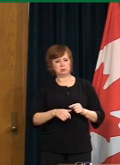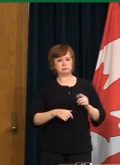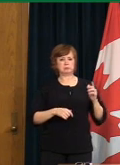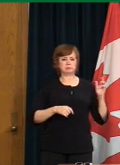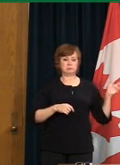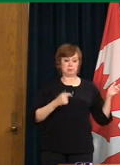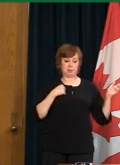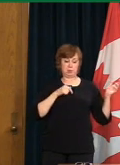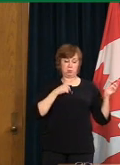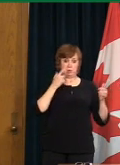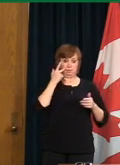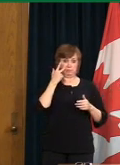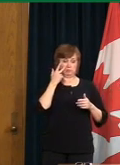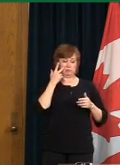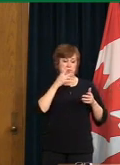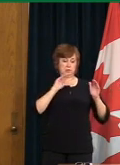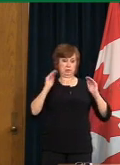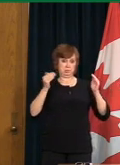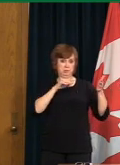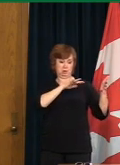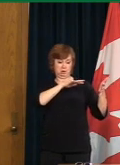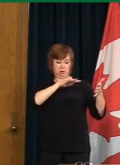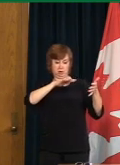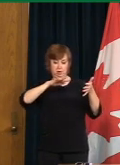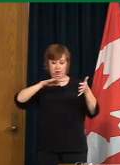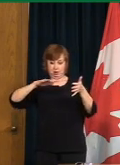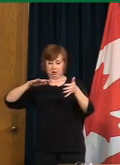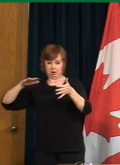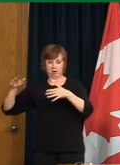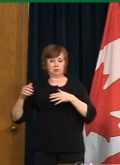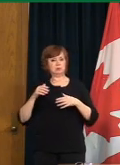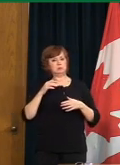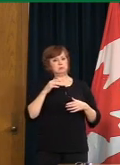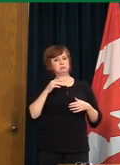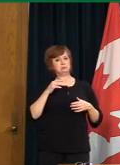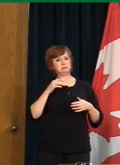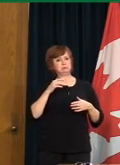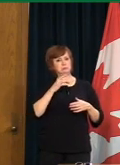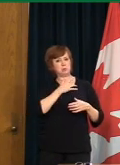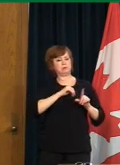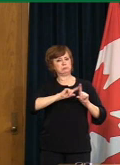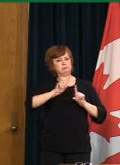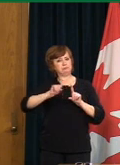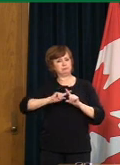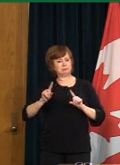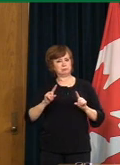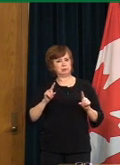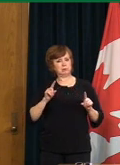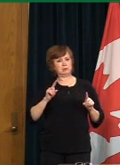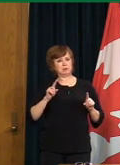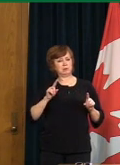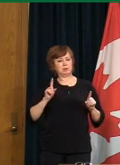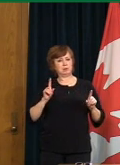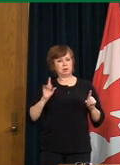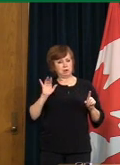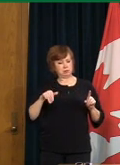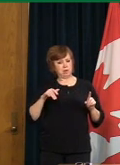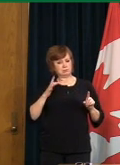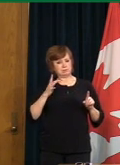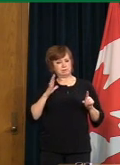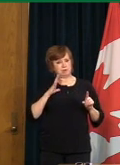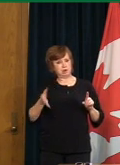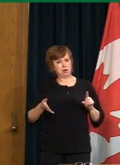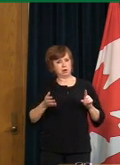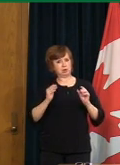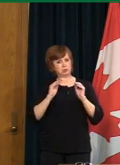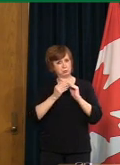in other jurisdictions, when community transmission is low, that is fine, and that was happening throughout the pandemic till, recently. But